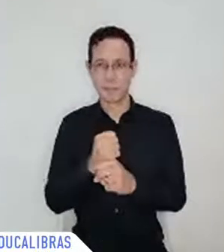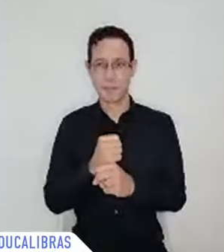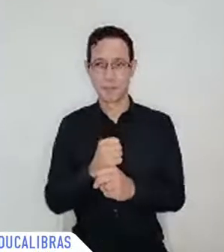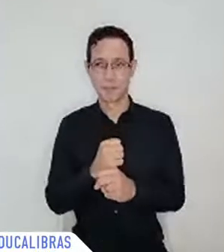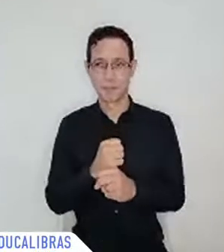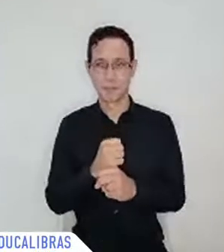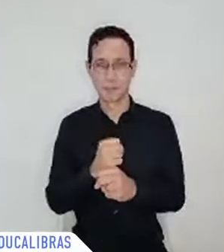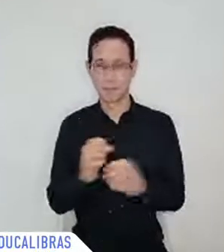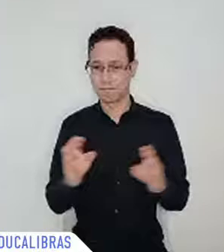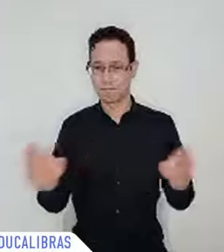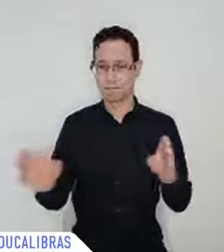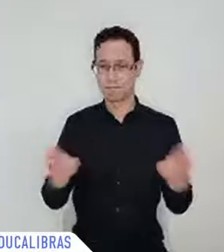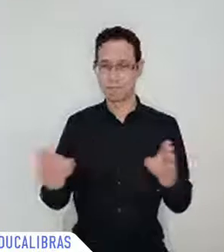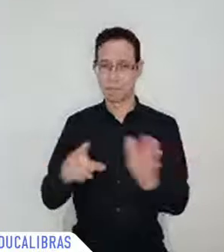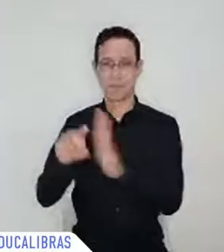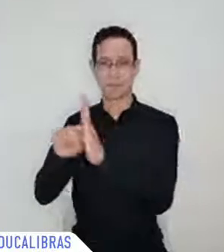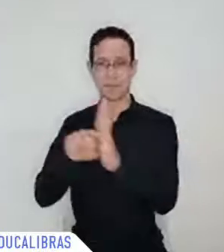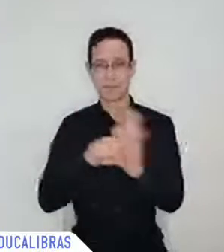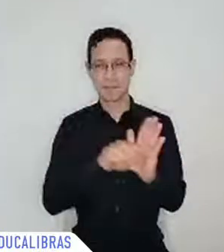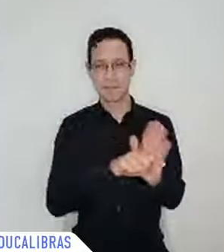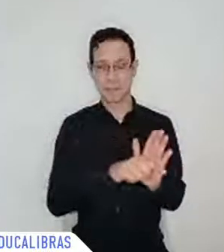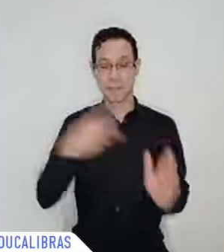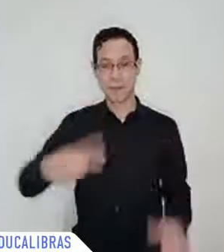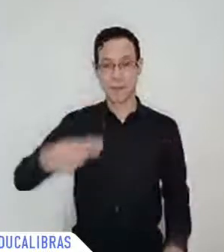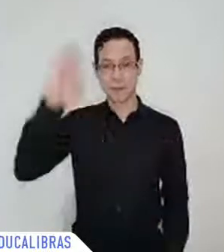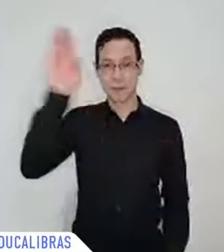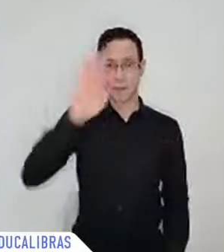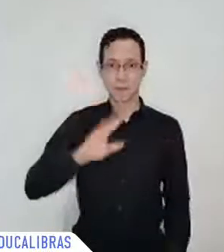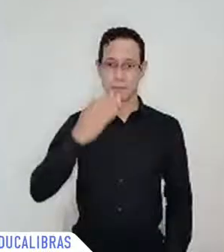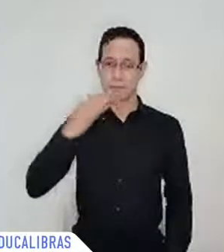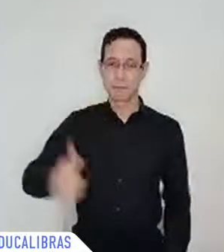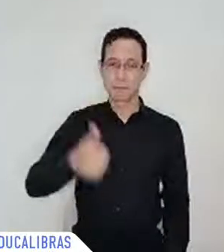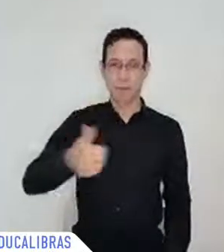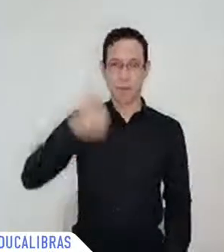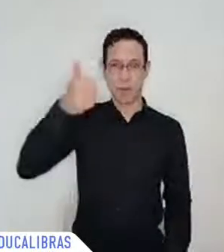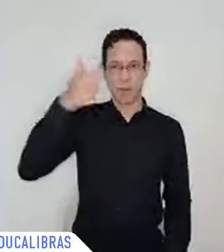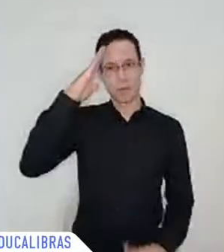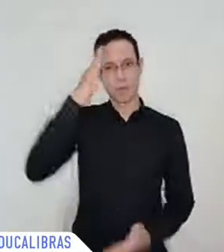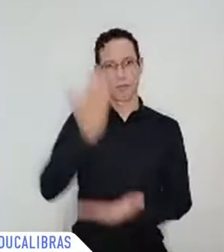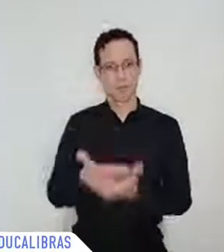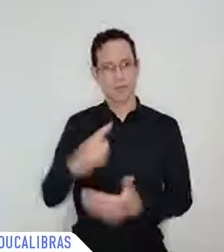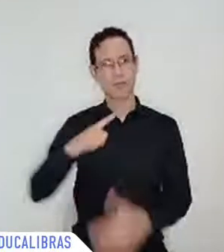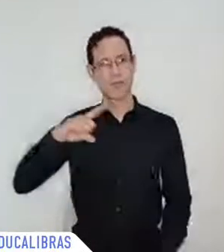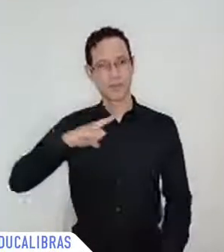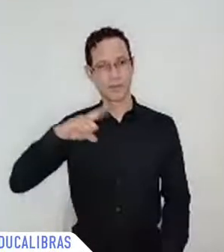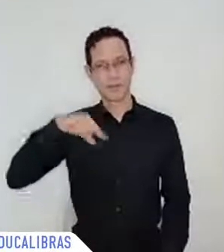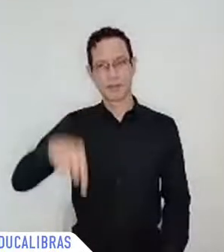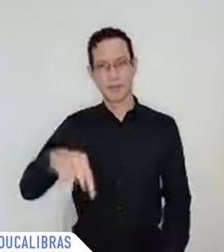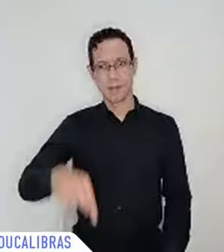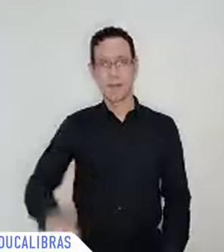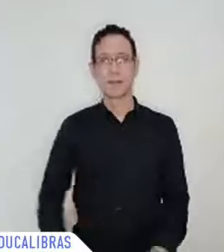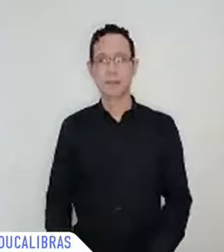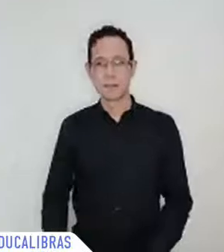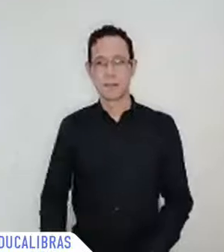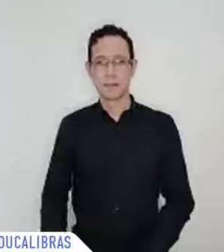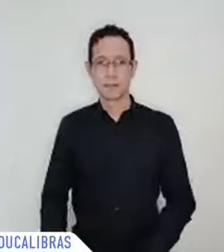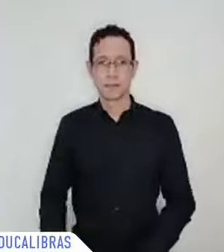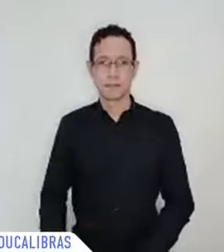But that's the lowest we've come in the last 10 or 20 years. And